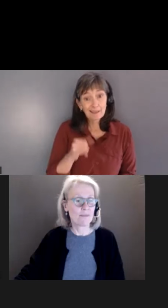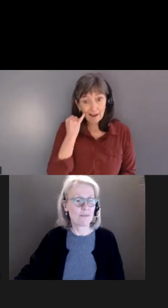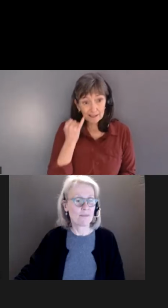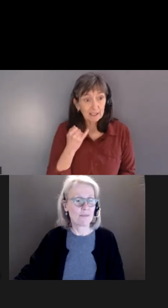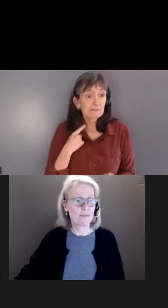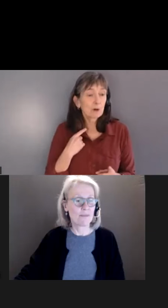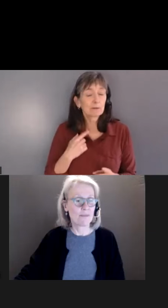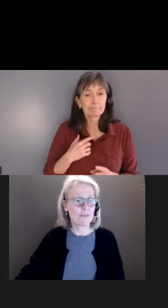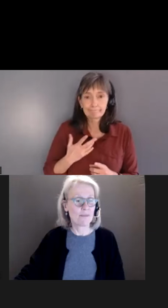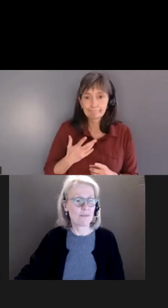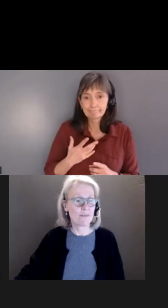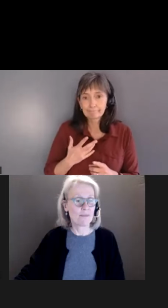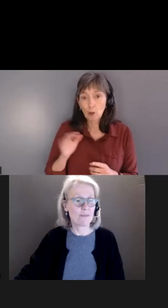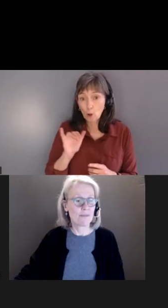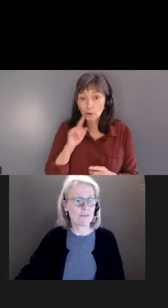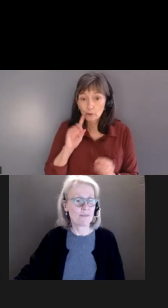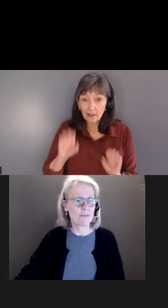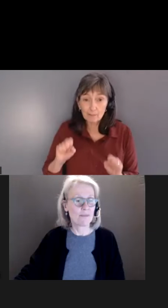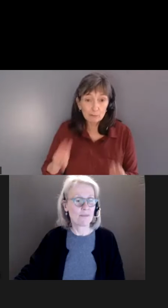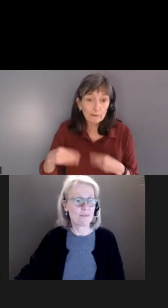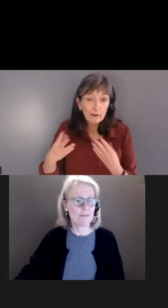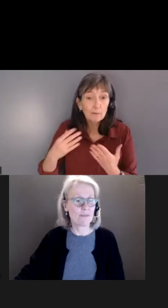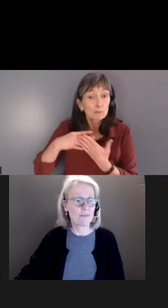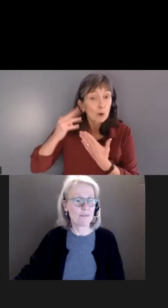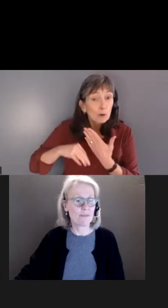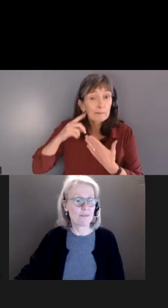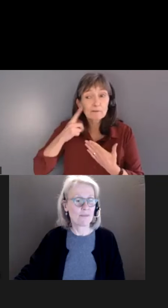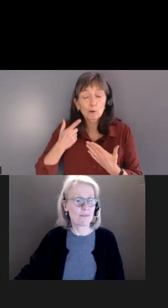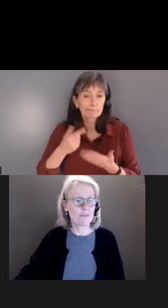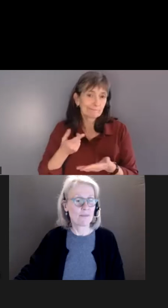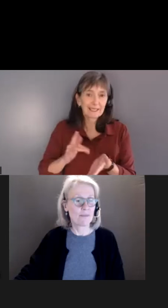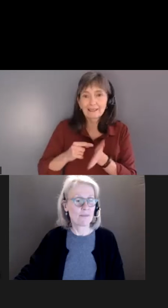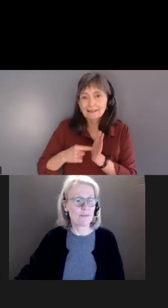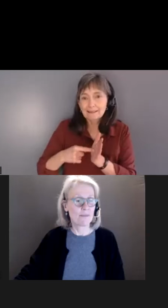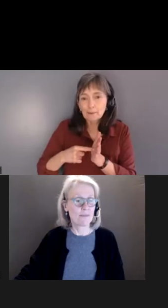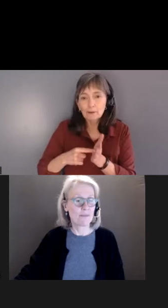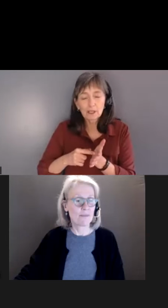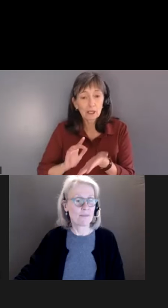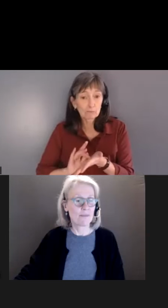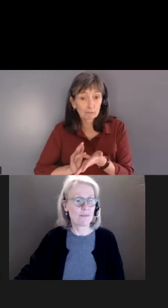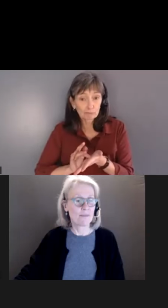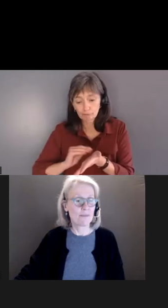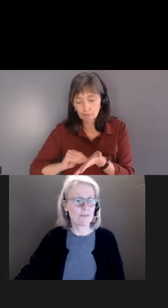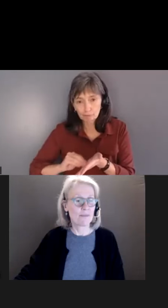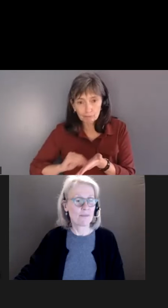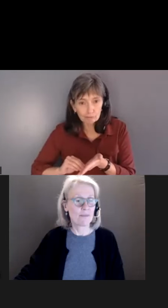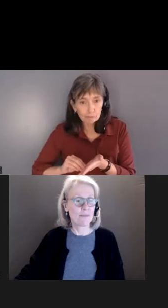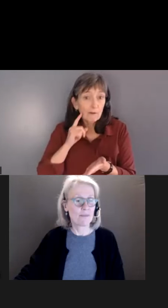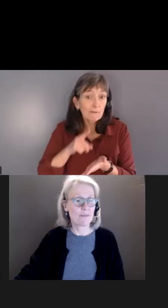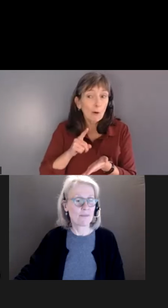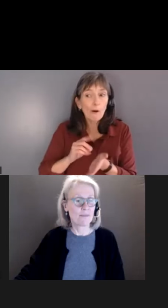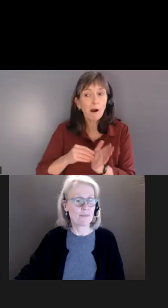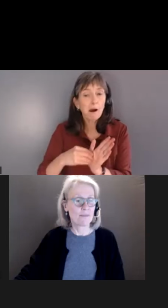useful, such as social prescribing programs in which prescriptions are written for non-pharmacologic interventions, such as engaging in